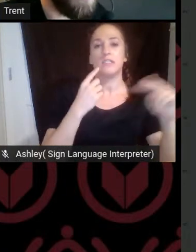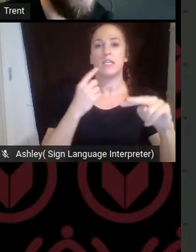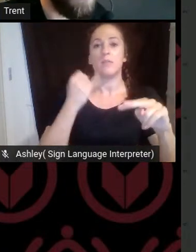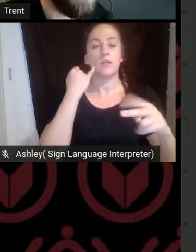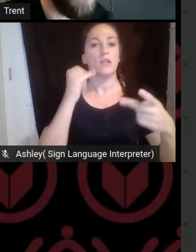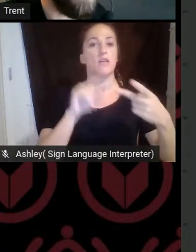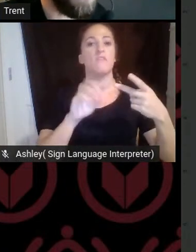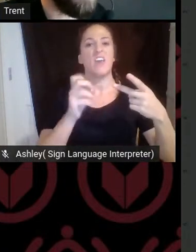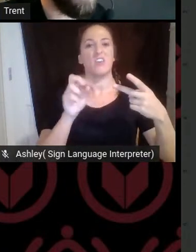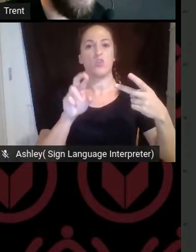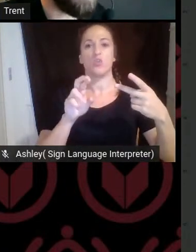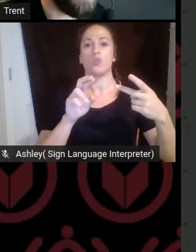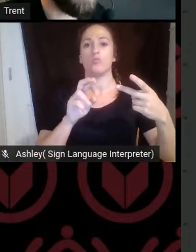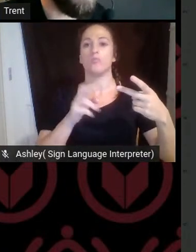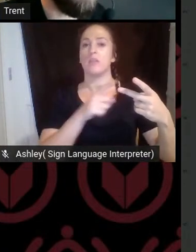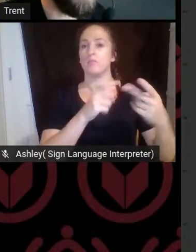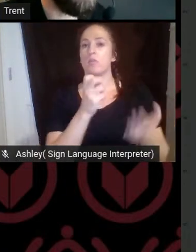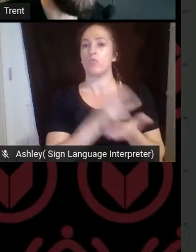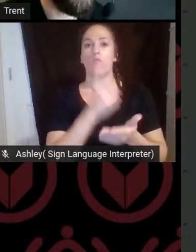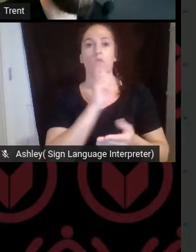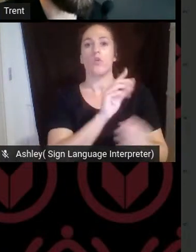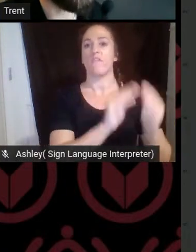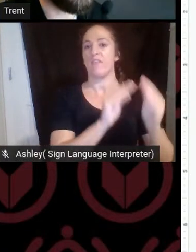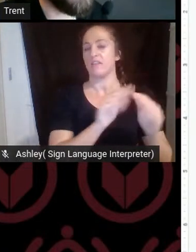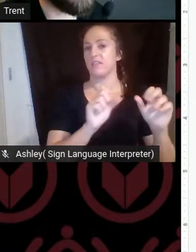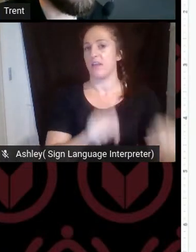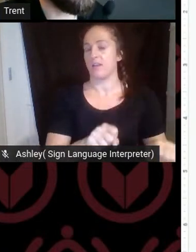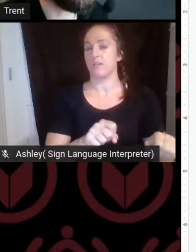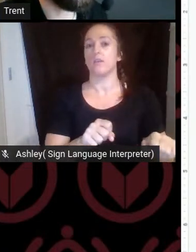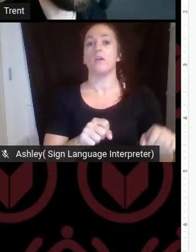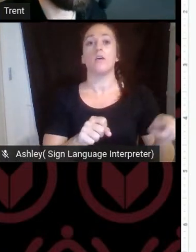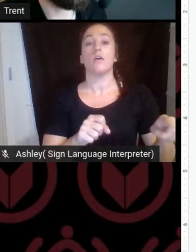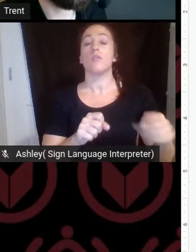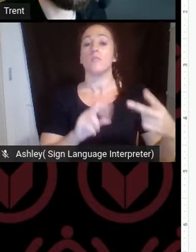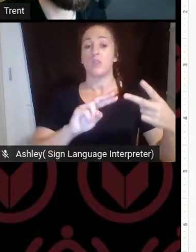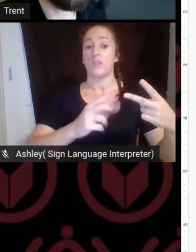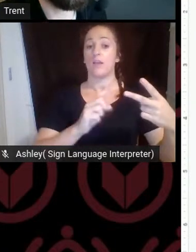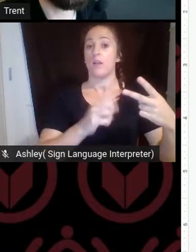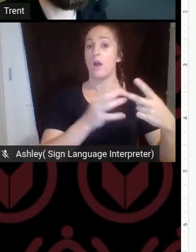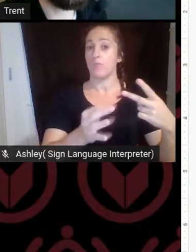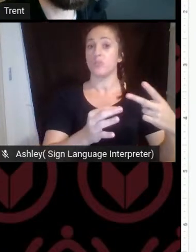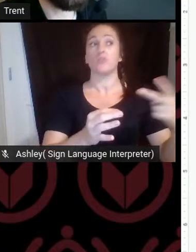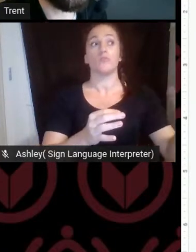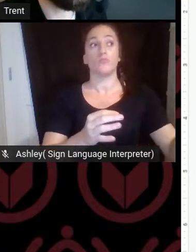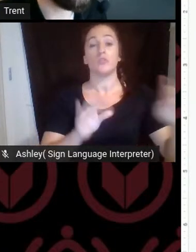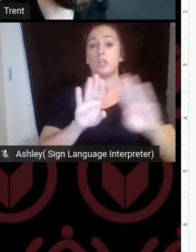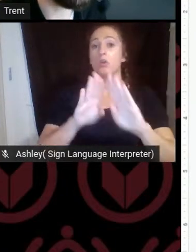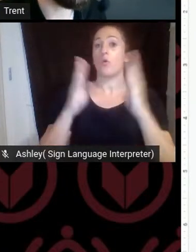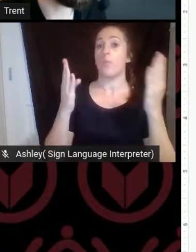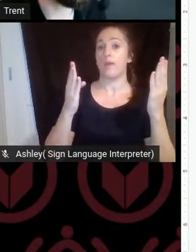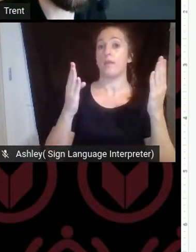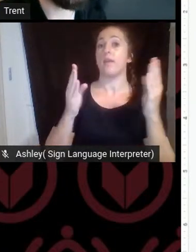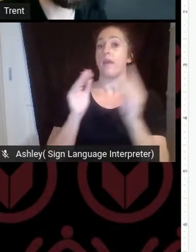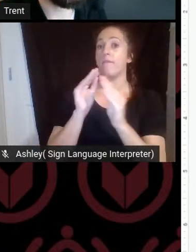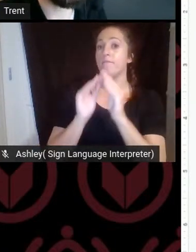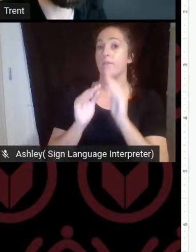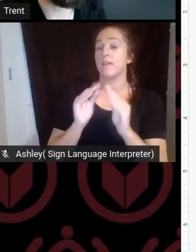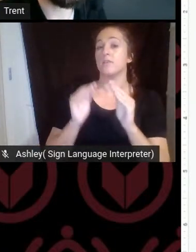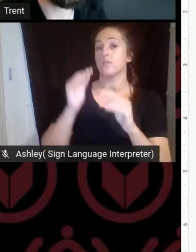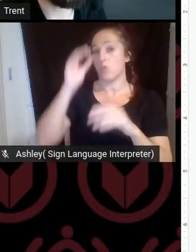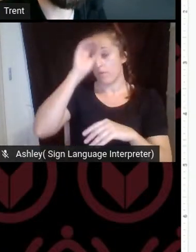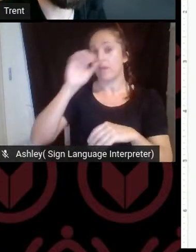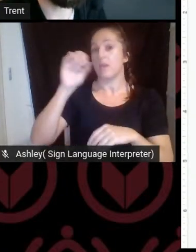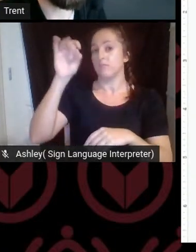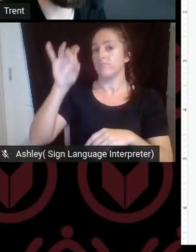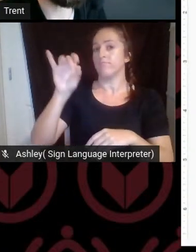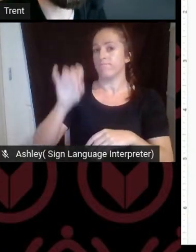I'm going to say commenter. Now, this gives her access to come in and make suggestions, and she can also comment on different